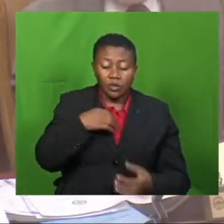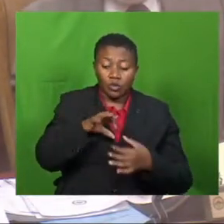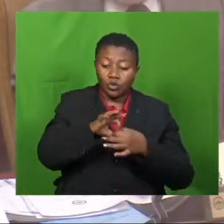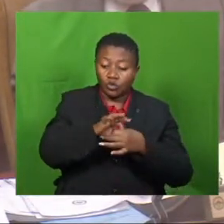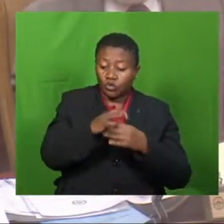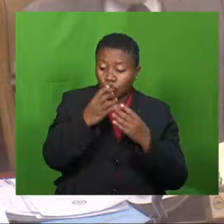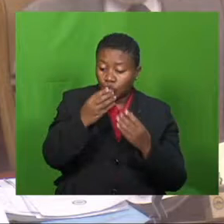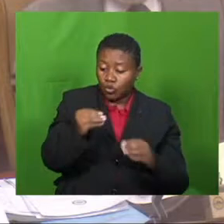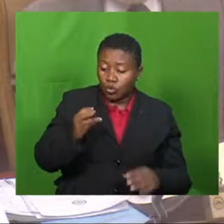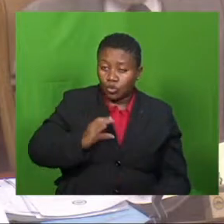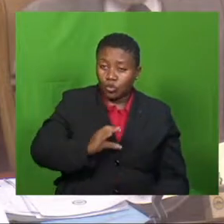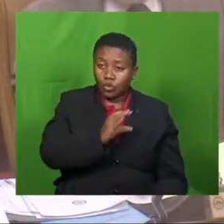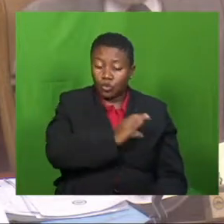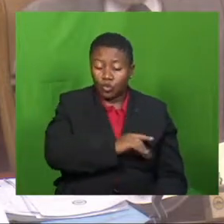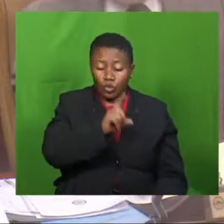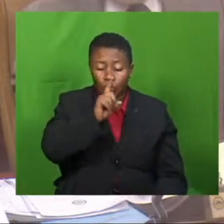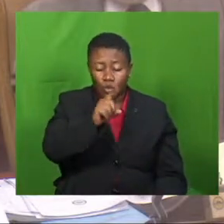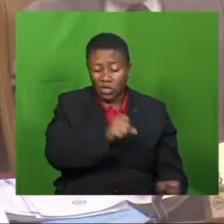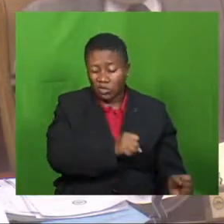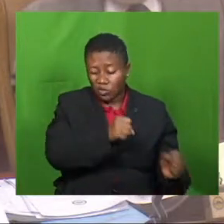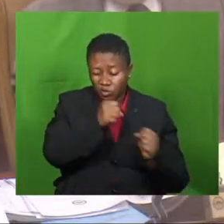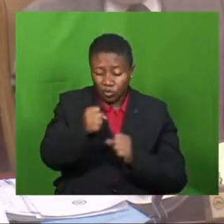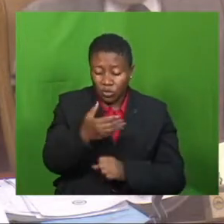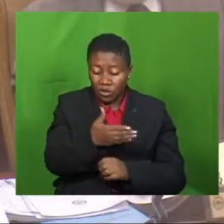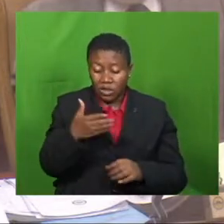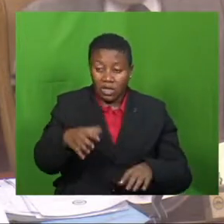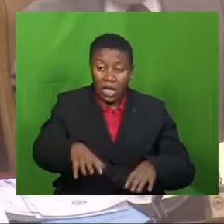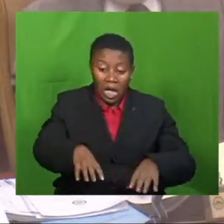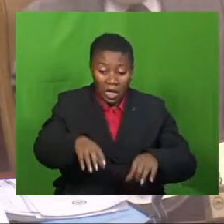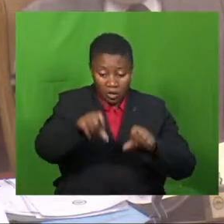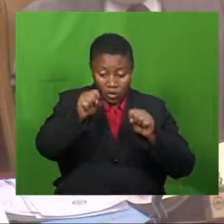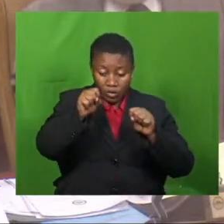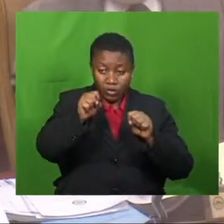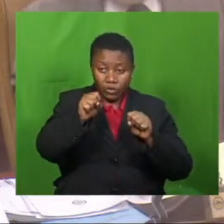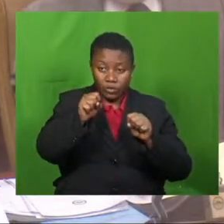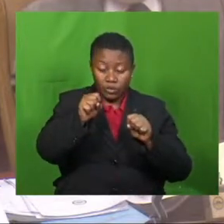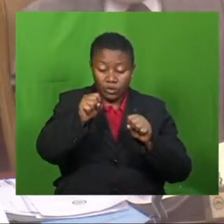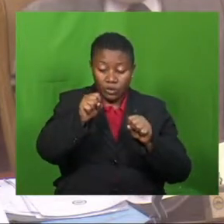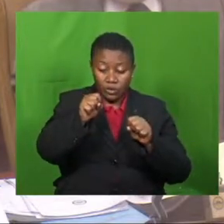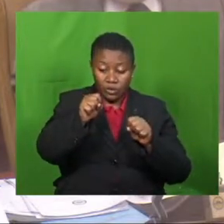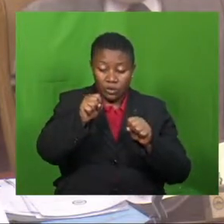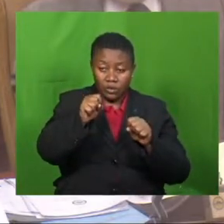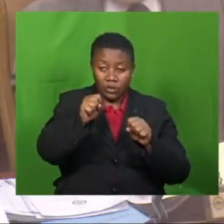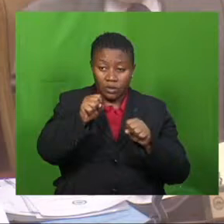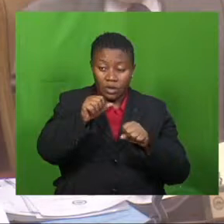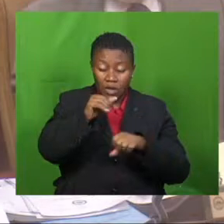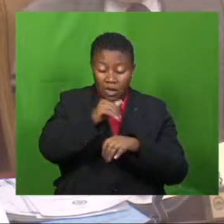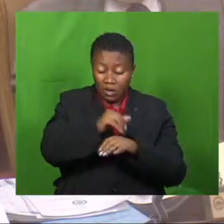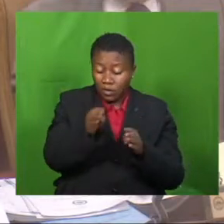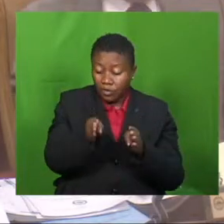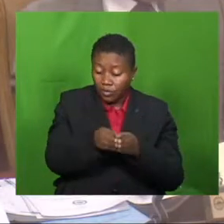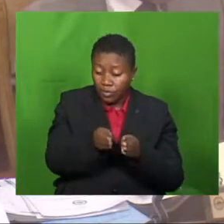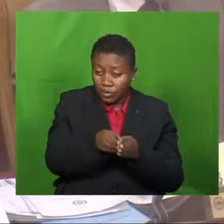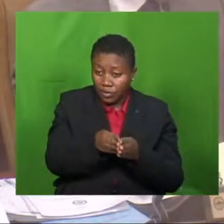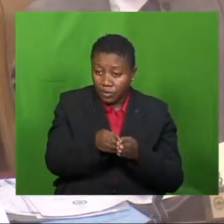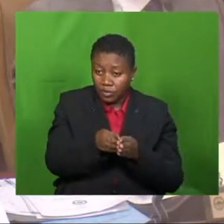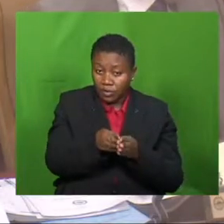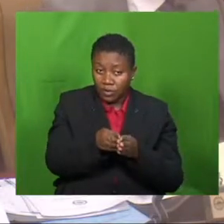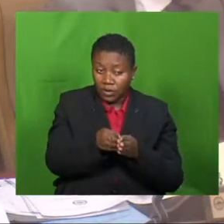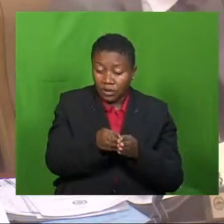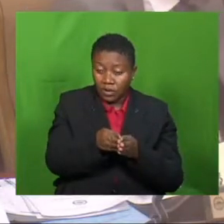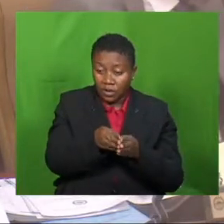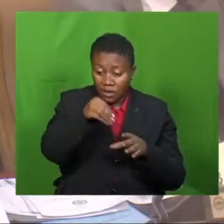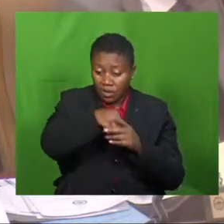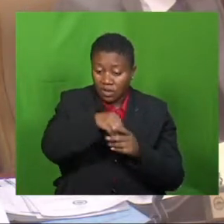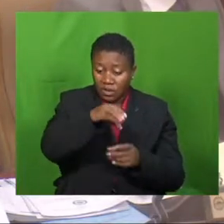of the strong resolutions which was adopted at the Freetown meeting of the Commonwealth Parliamentary